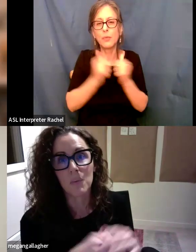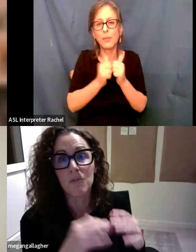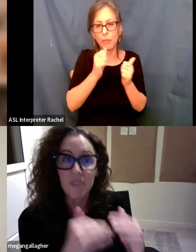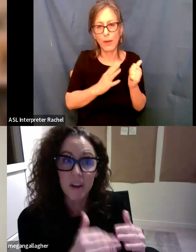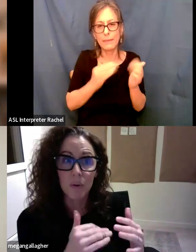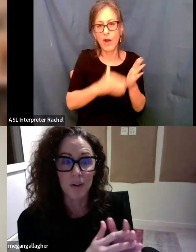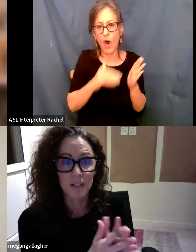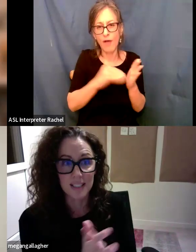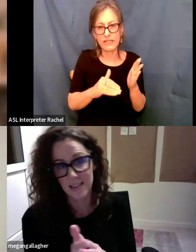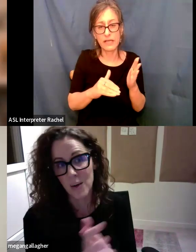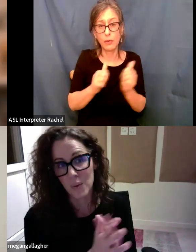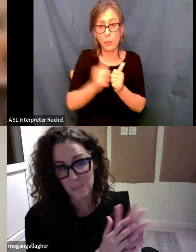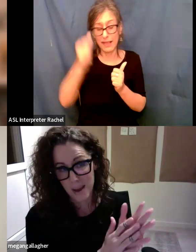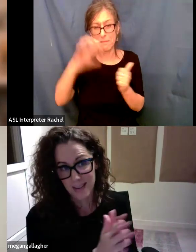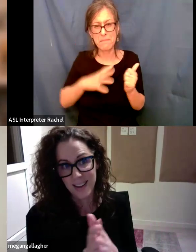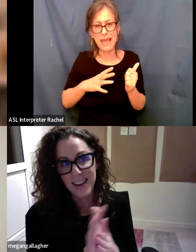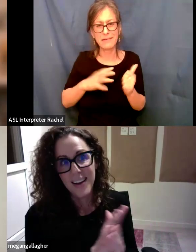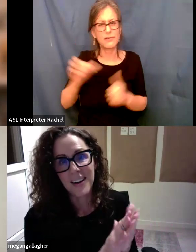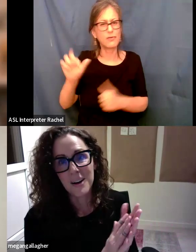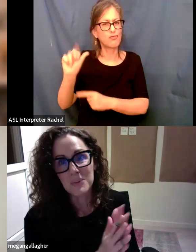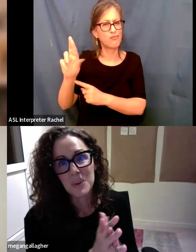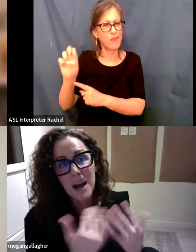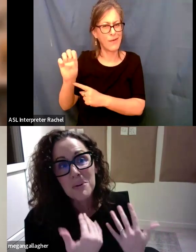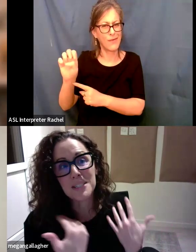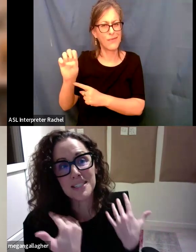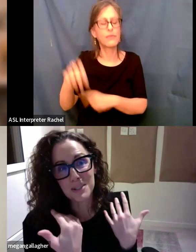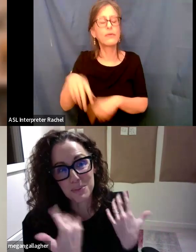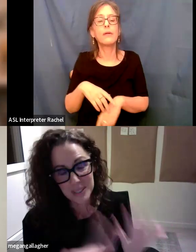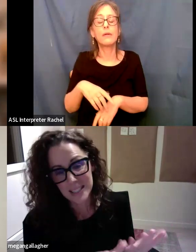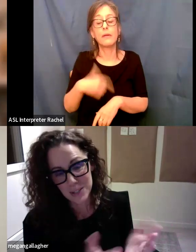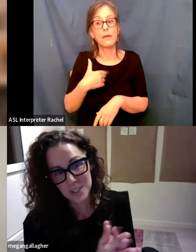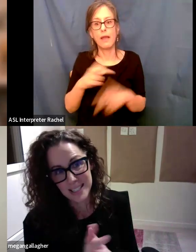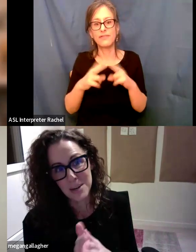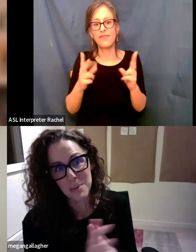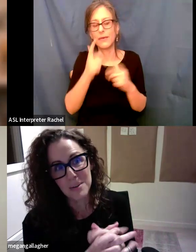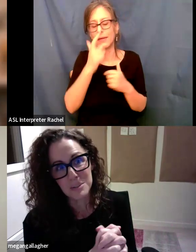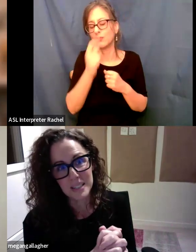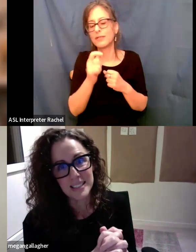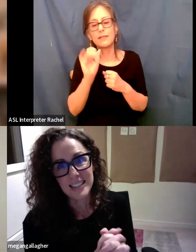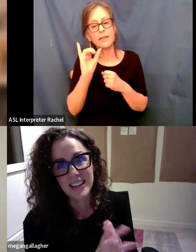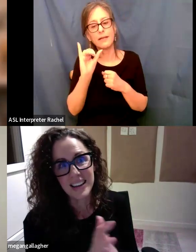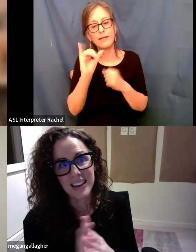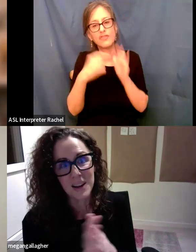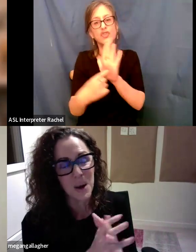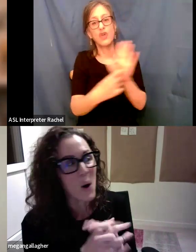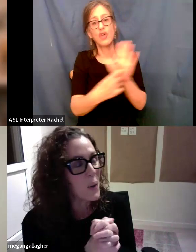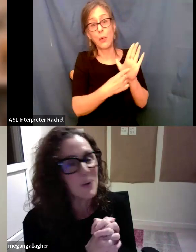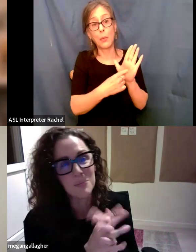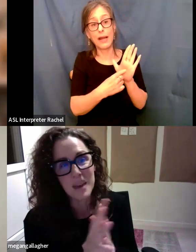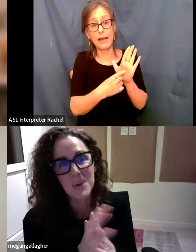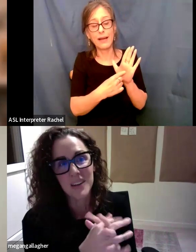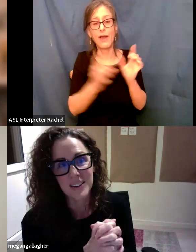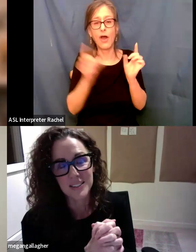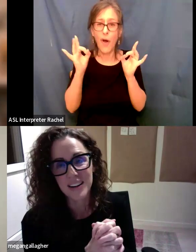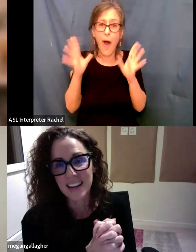all the time. We very rarely see that with men. So I was just really interested about depicting a